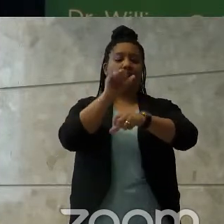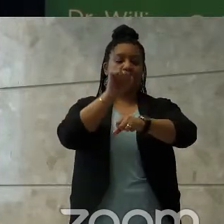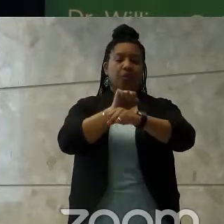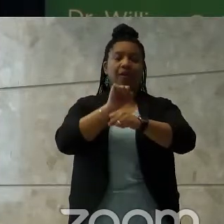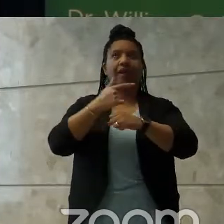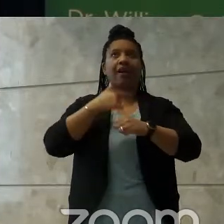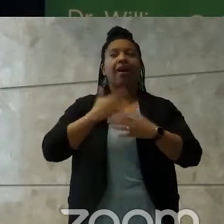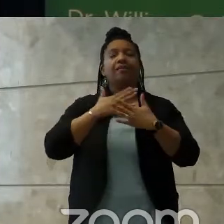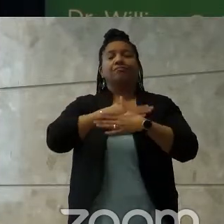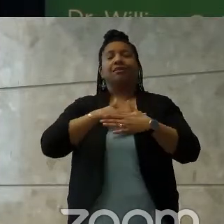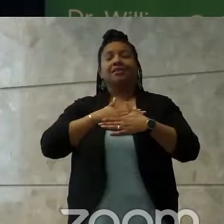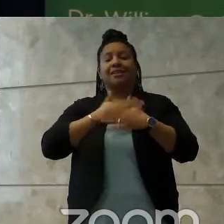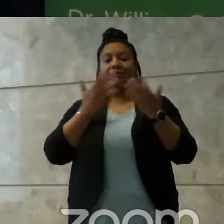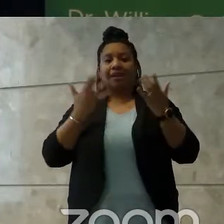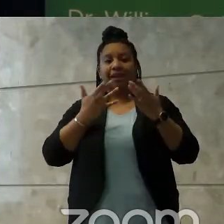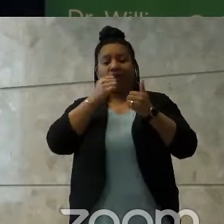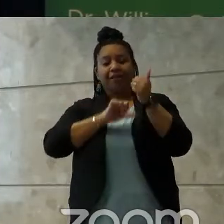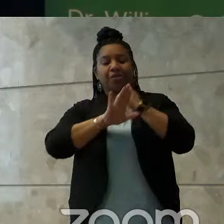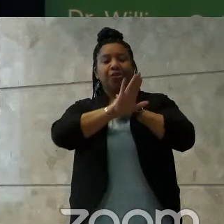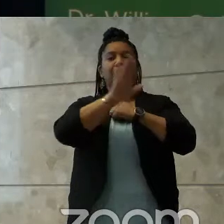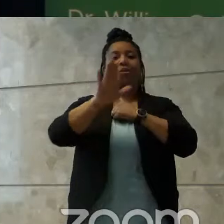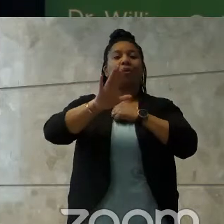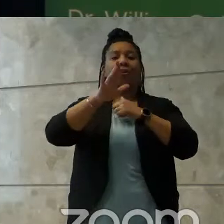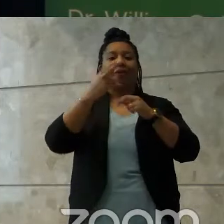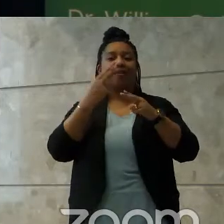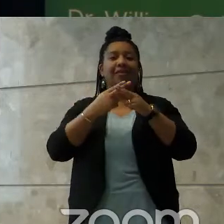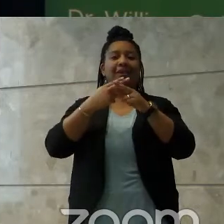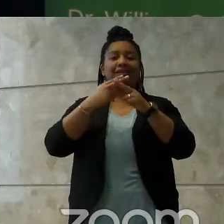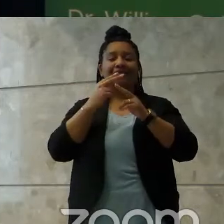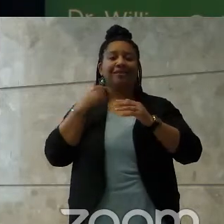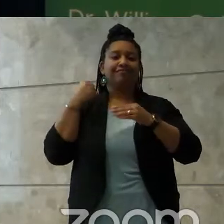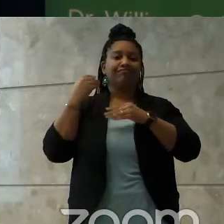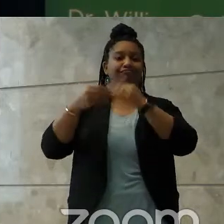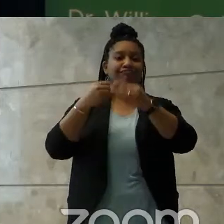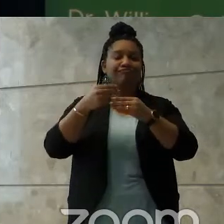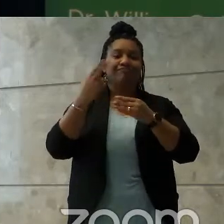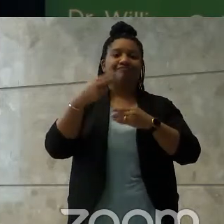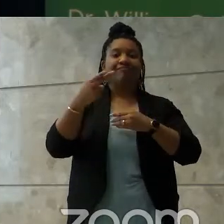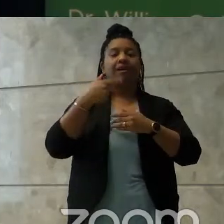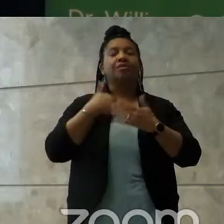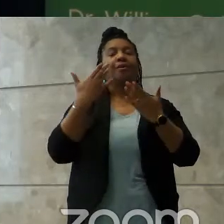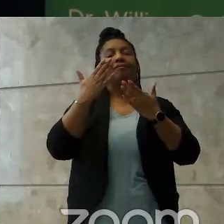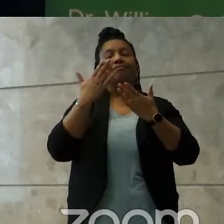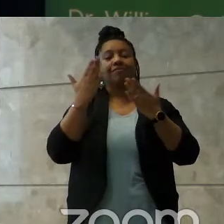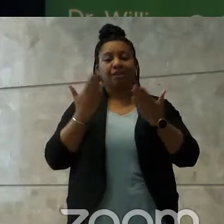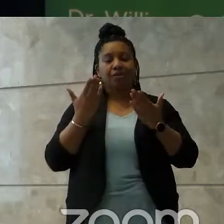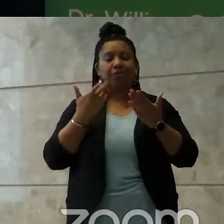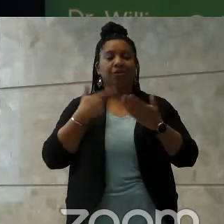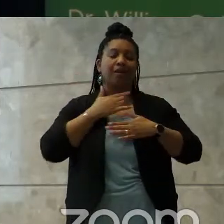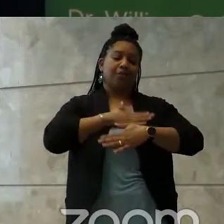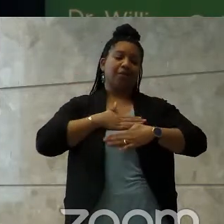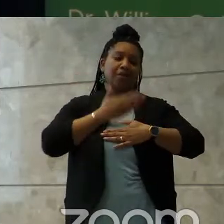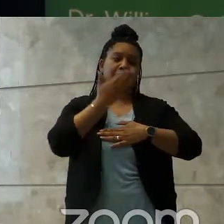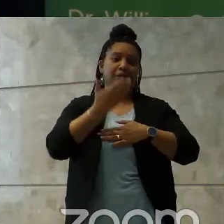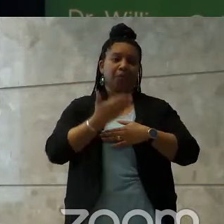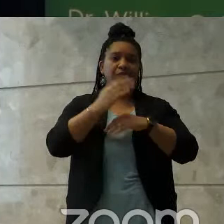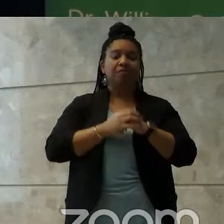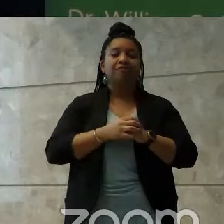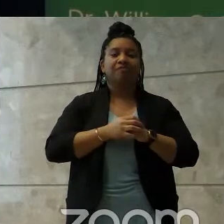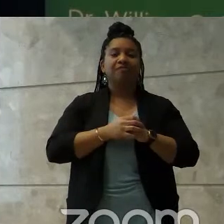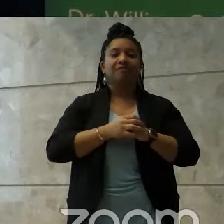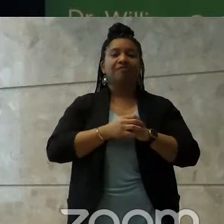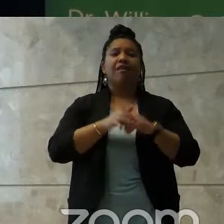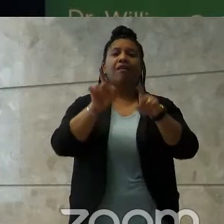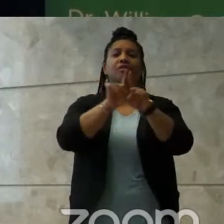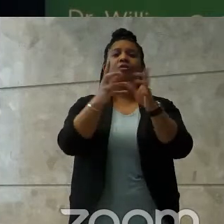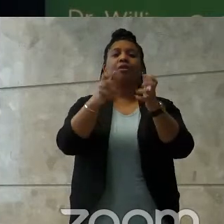the auspices of your legacy. I feel honored to be here, and I appreciate you. And I just want to say that this